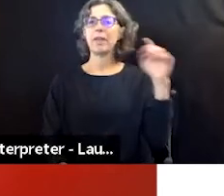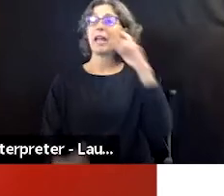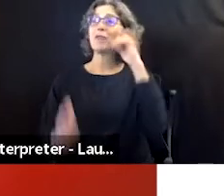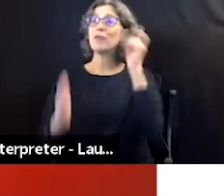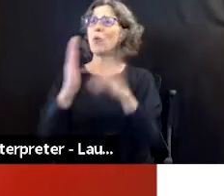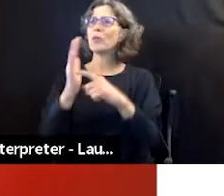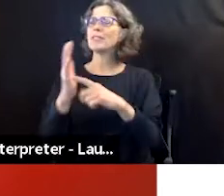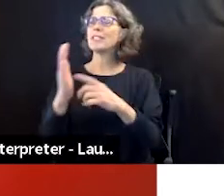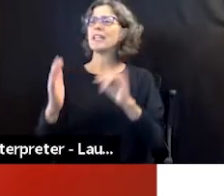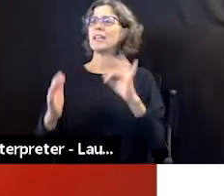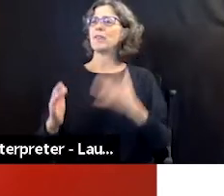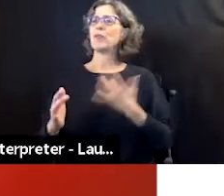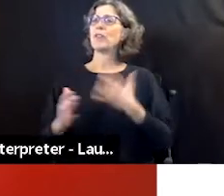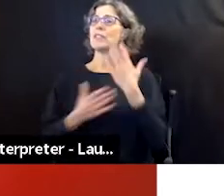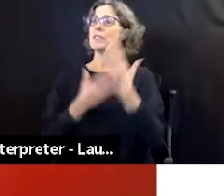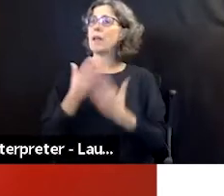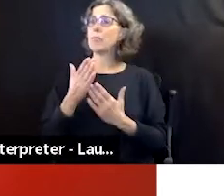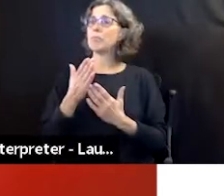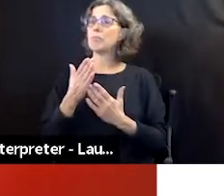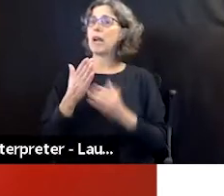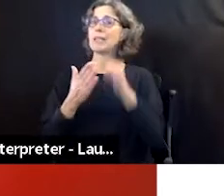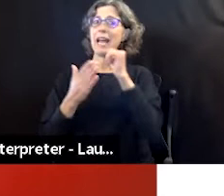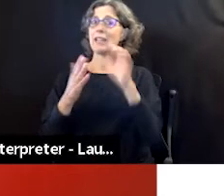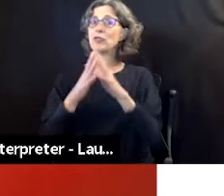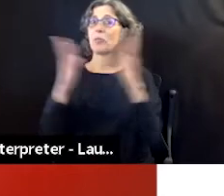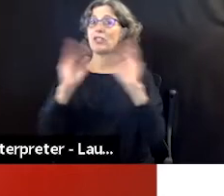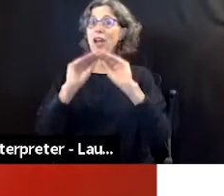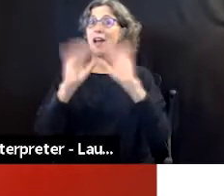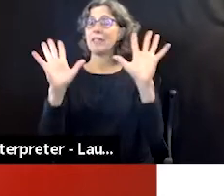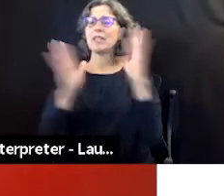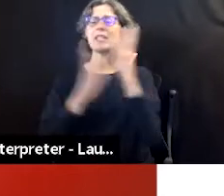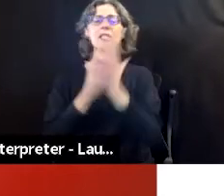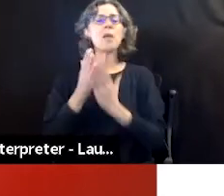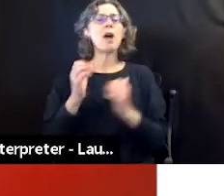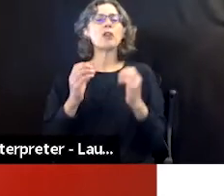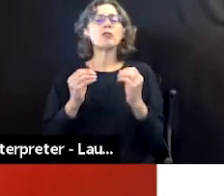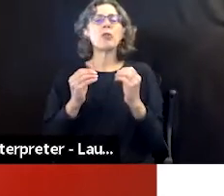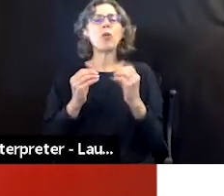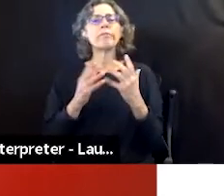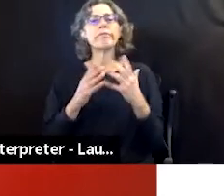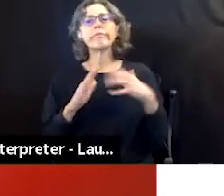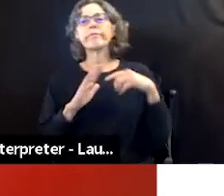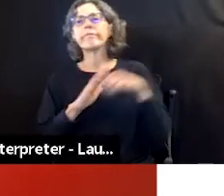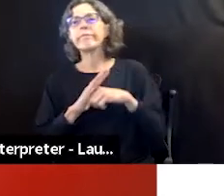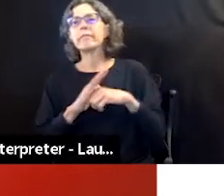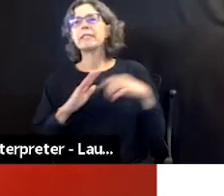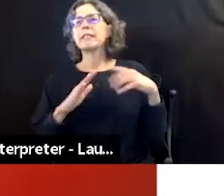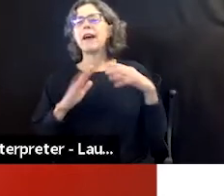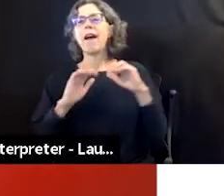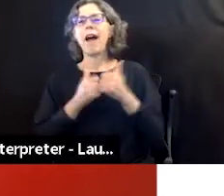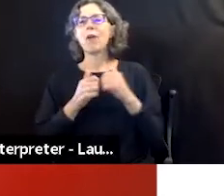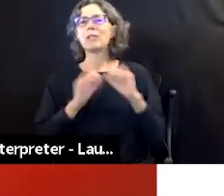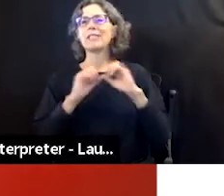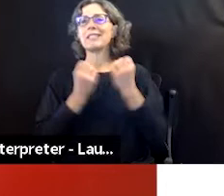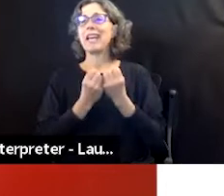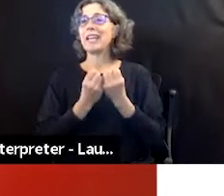examples feel less obvious to you than others. Some are so deeply embedded in how society operates that most of us